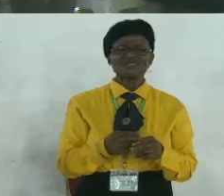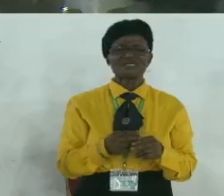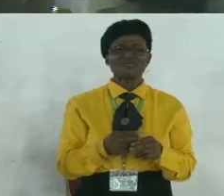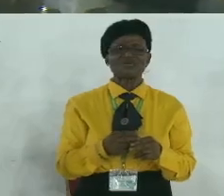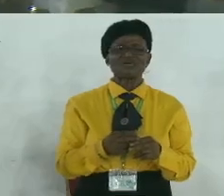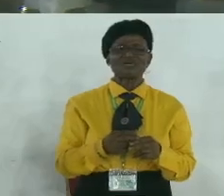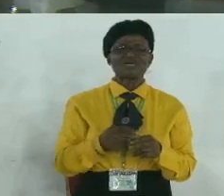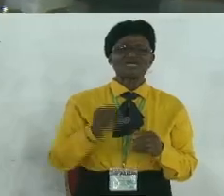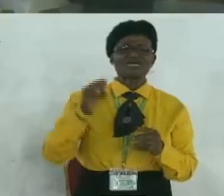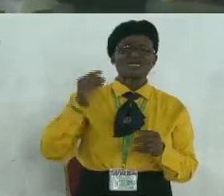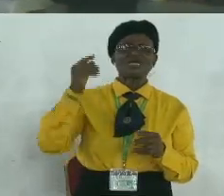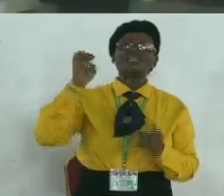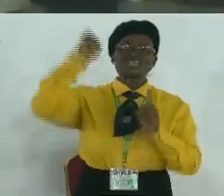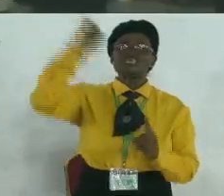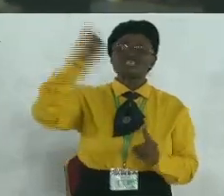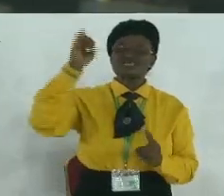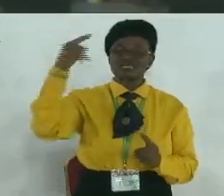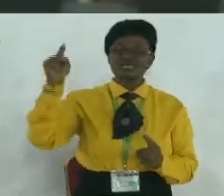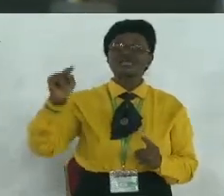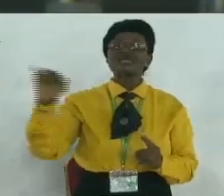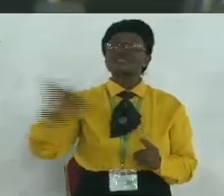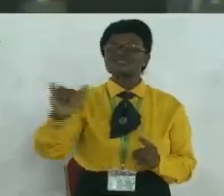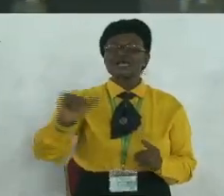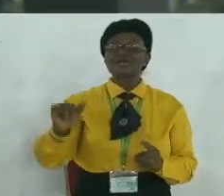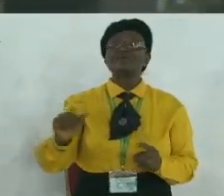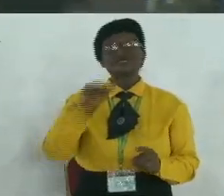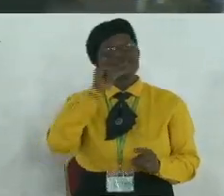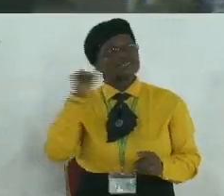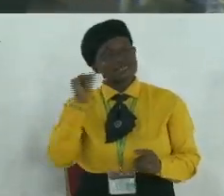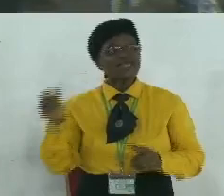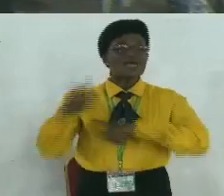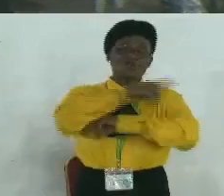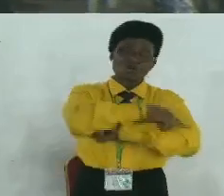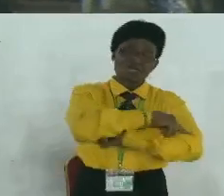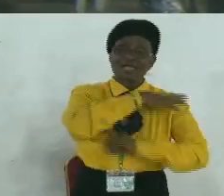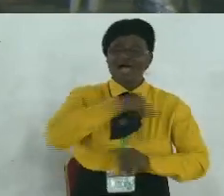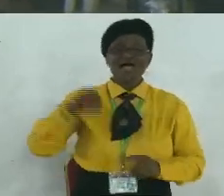The same yesterday, the same today, and the same tomorrow.